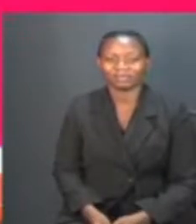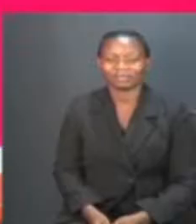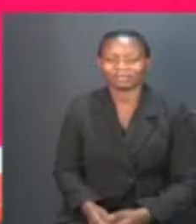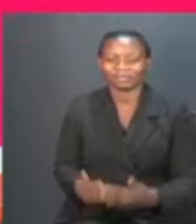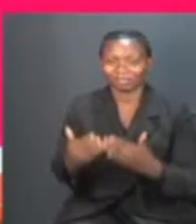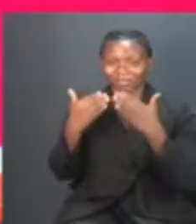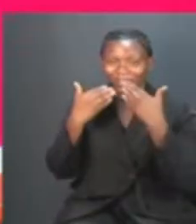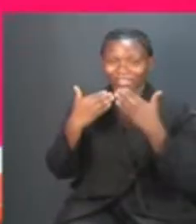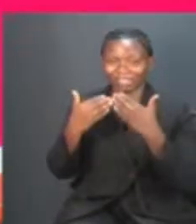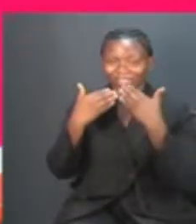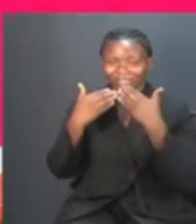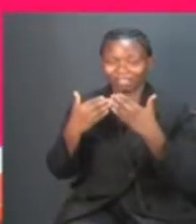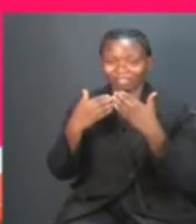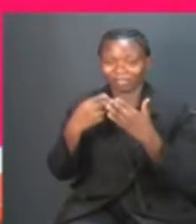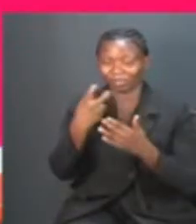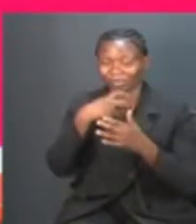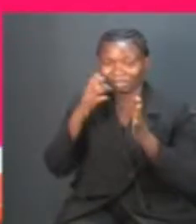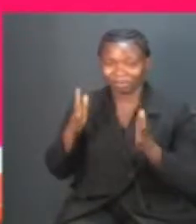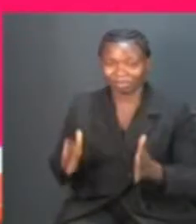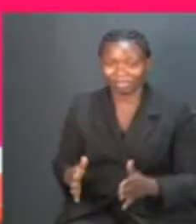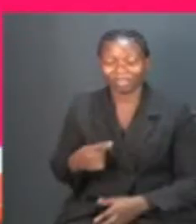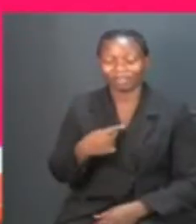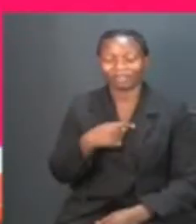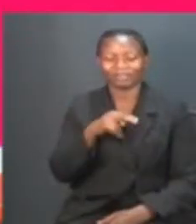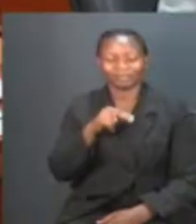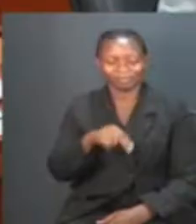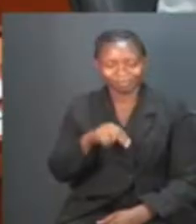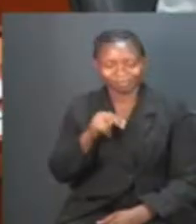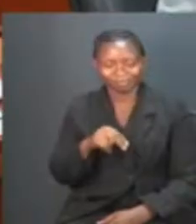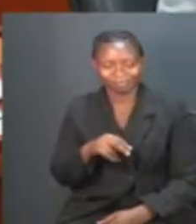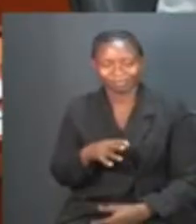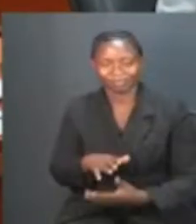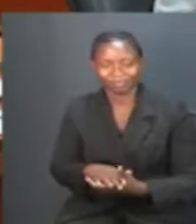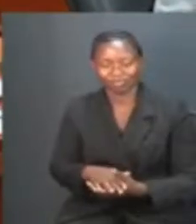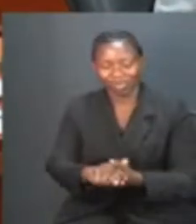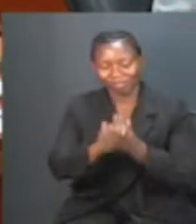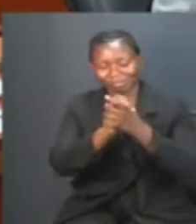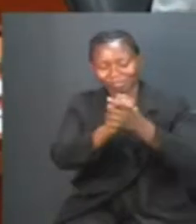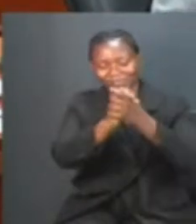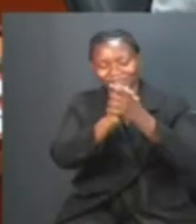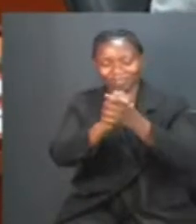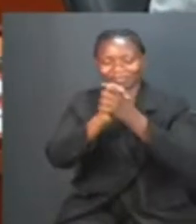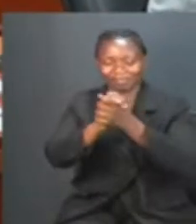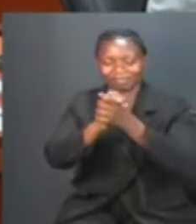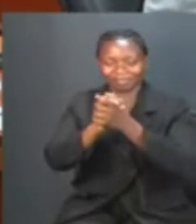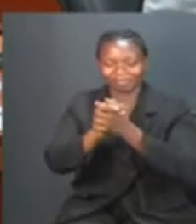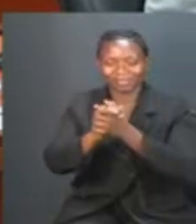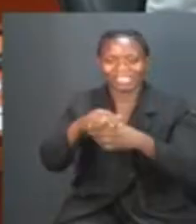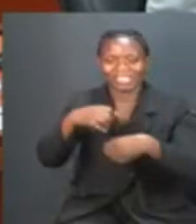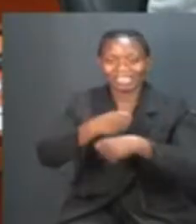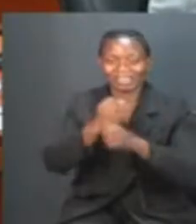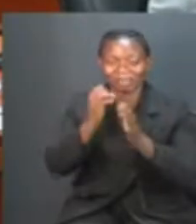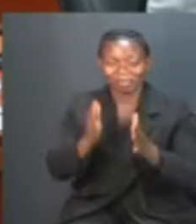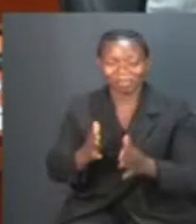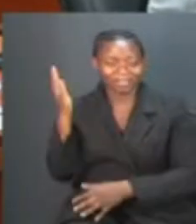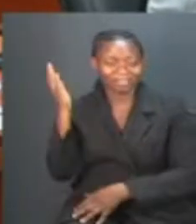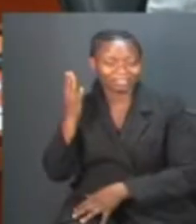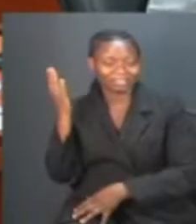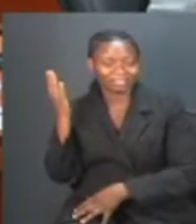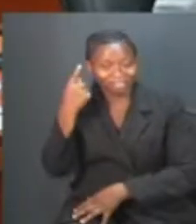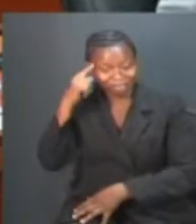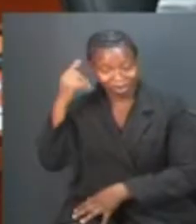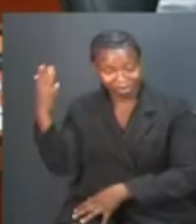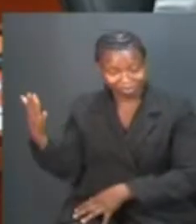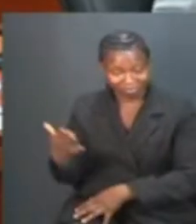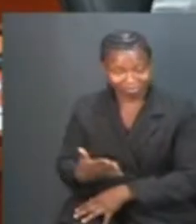Thank you very much, Mr. Speaker. I think we need to commend the maker of the statement for bringing